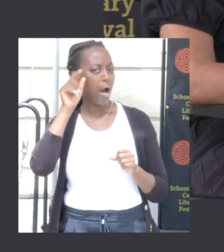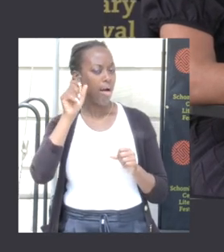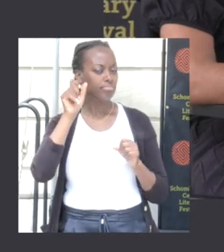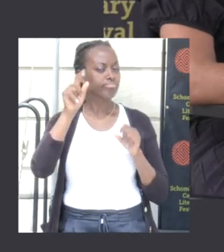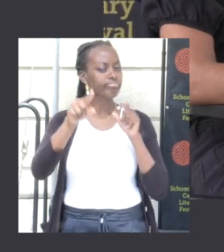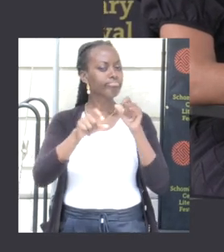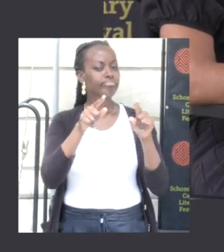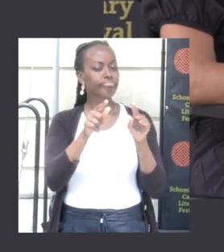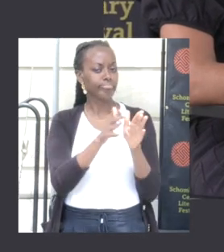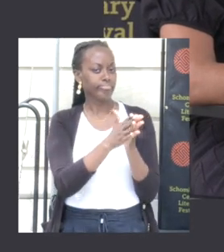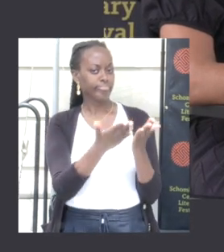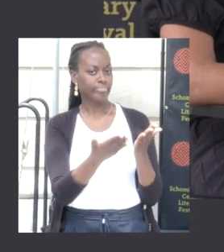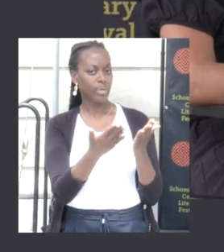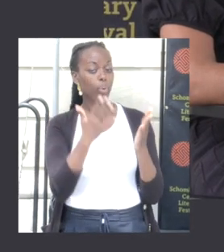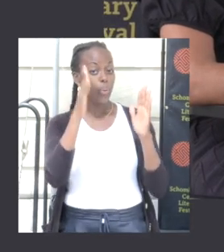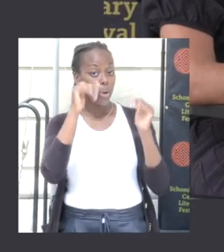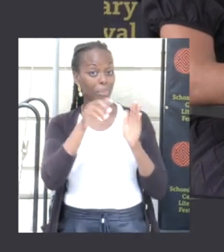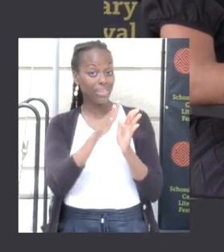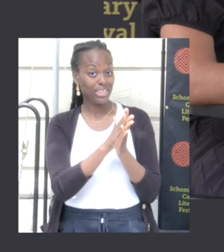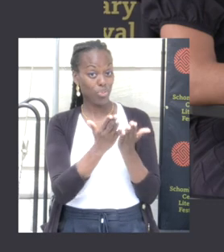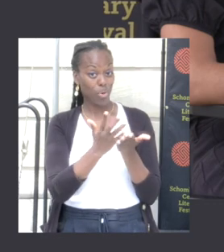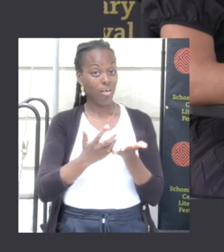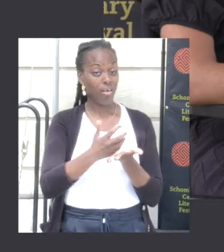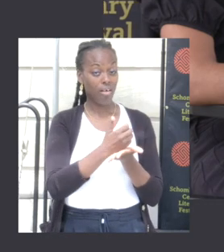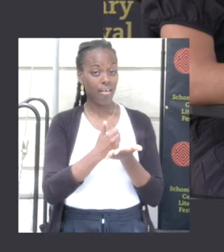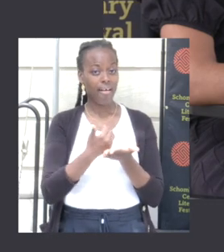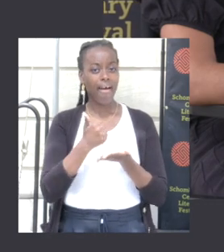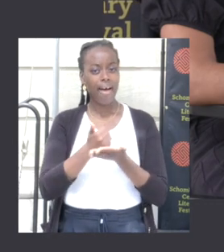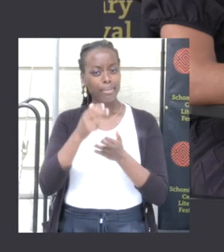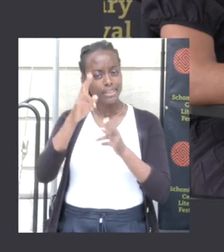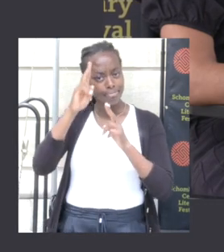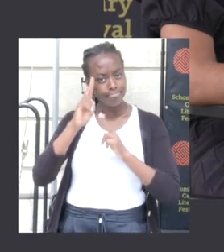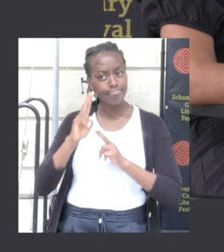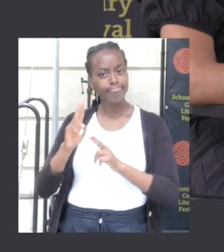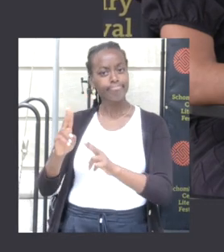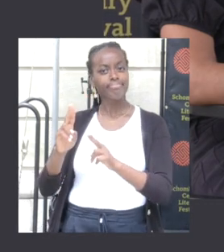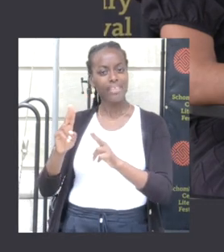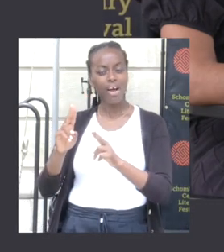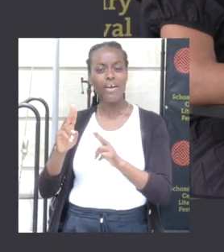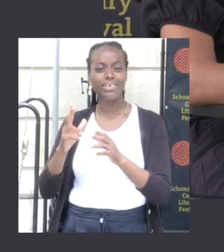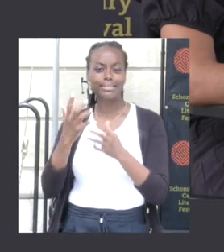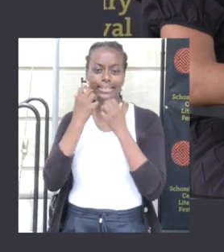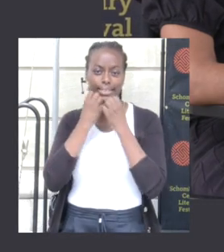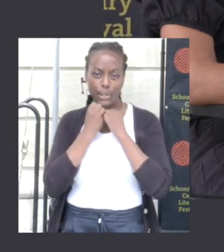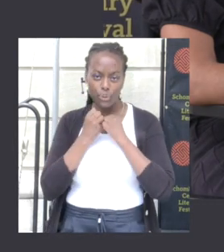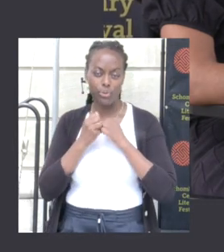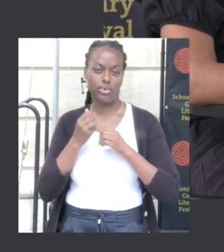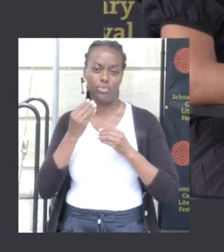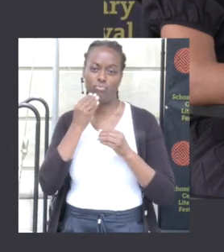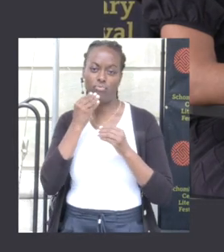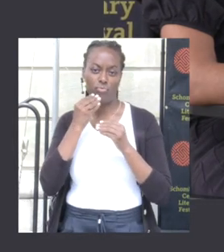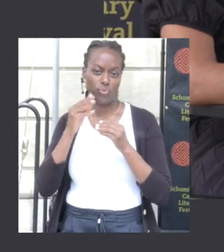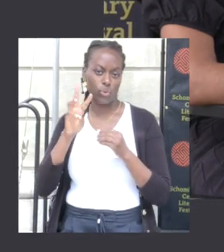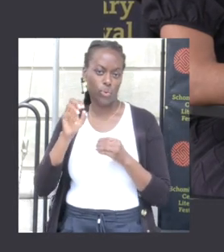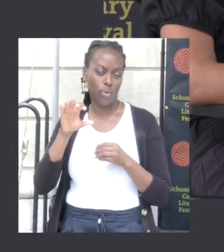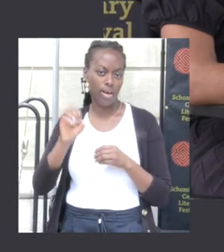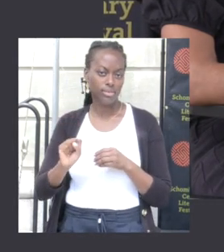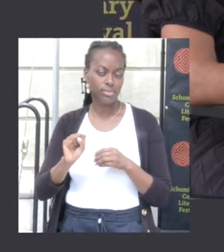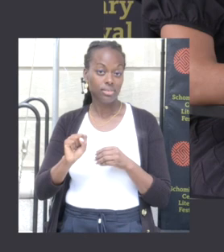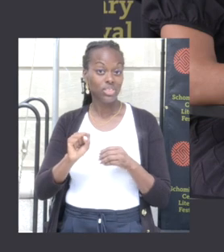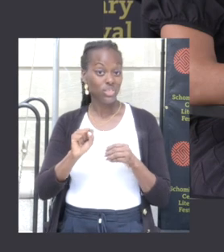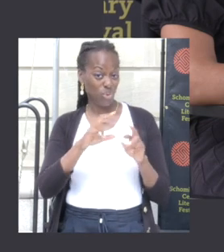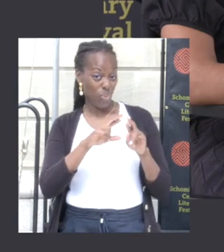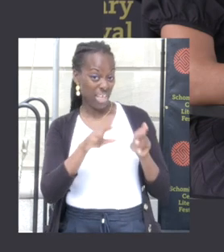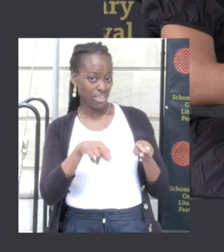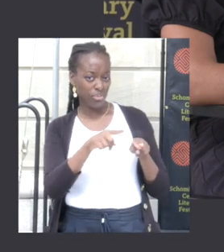facilitates reflection on and veneration of our sacred foodways. Recipes are the through line of black food. Without being